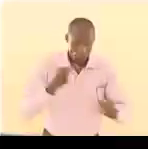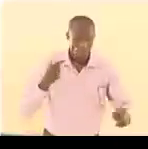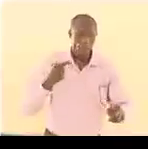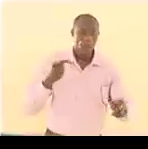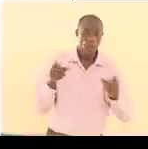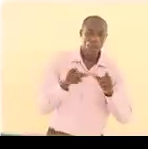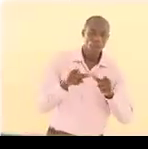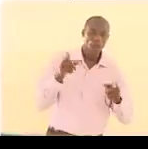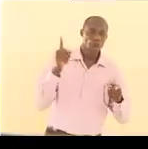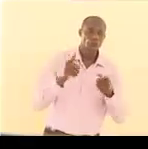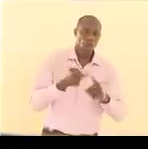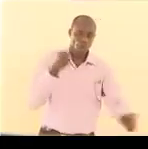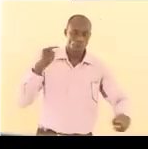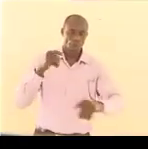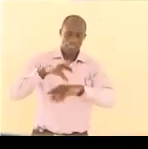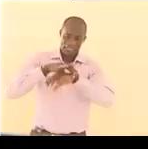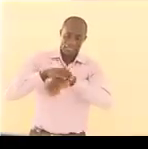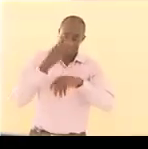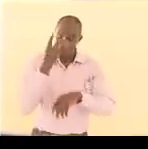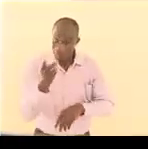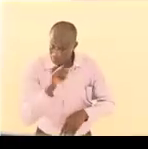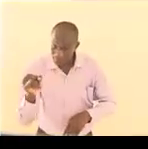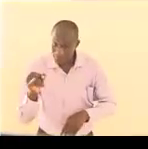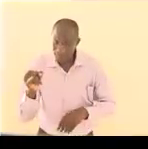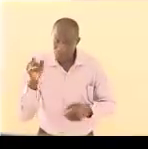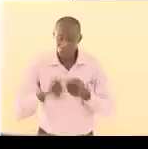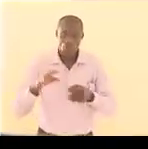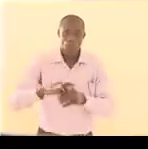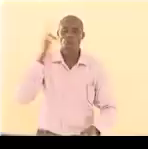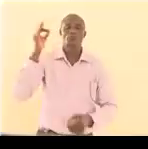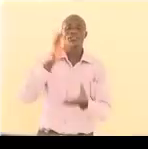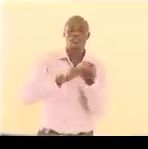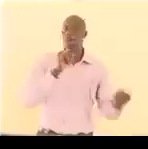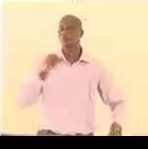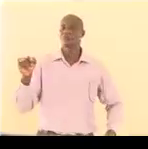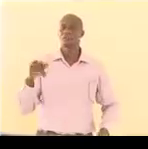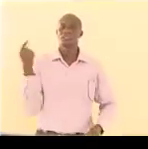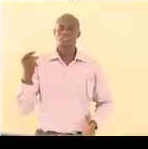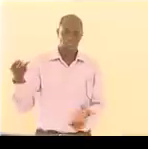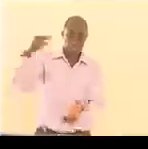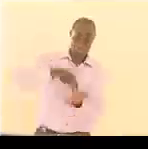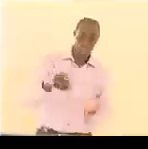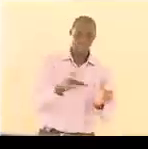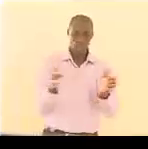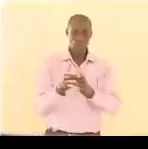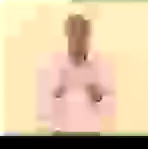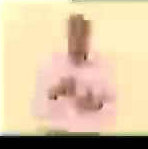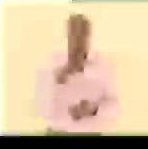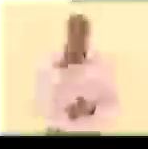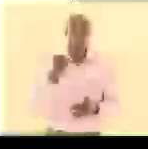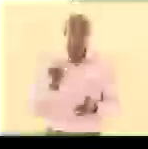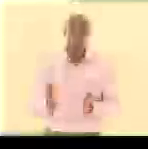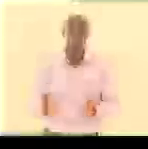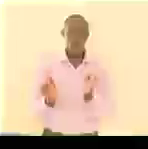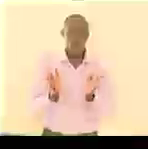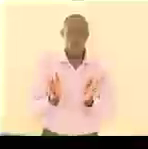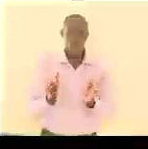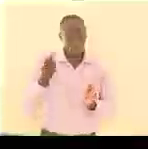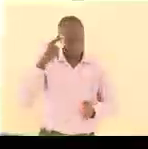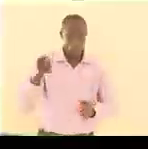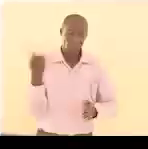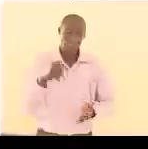in one instant from earthly seeing to spiritual believing. The resurrection of Jesus was